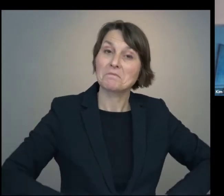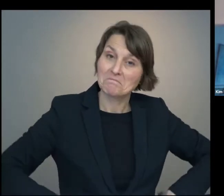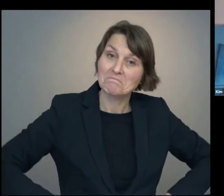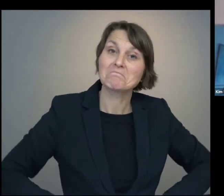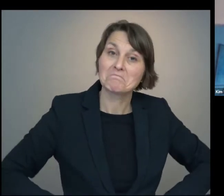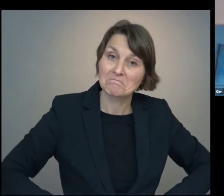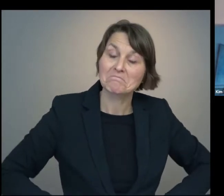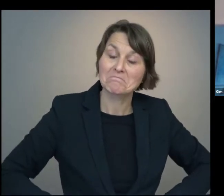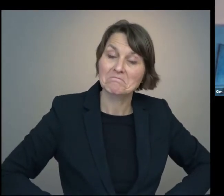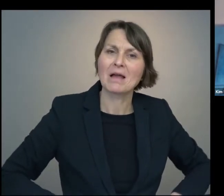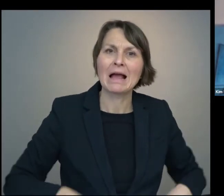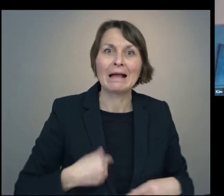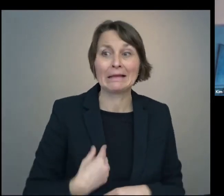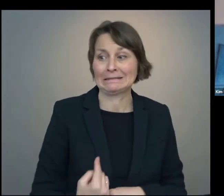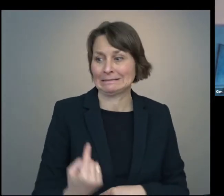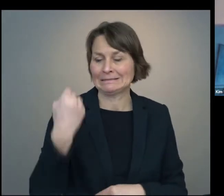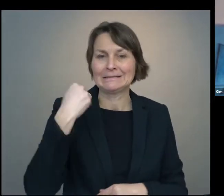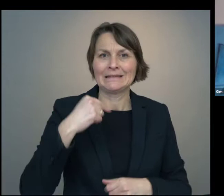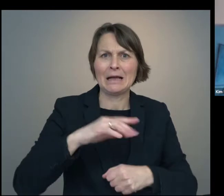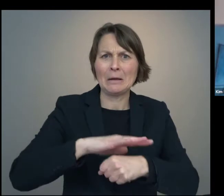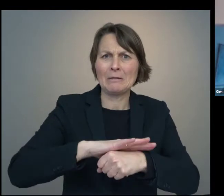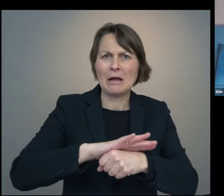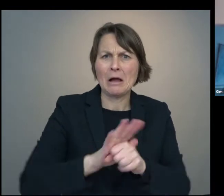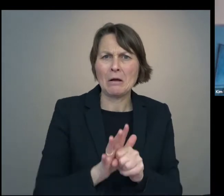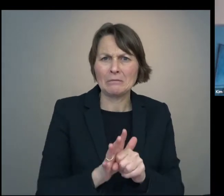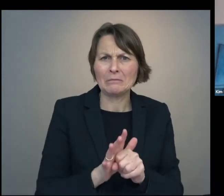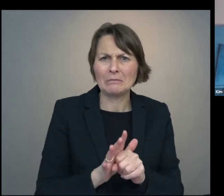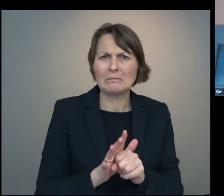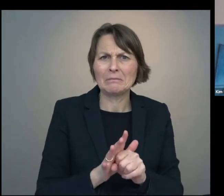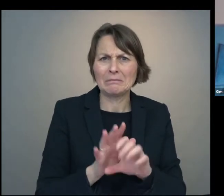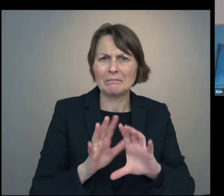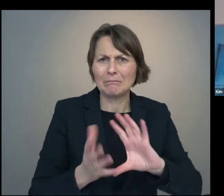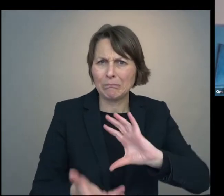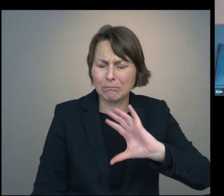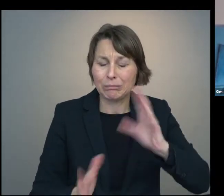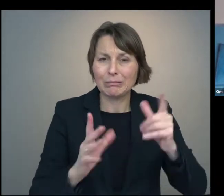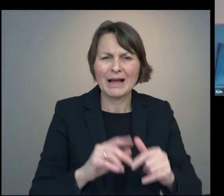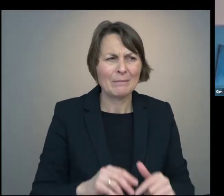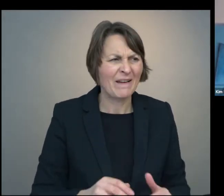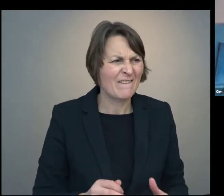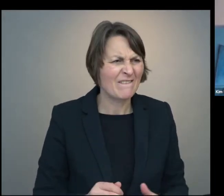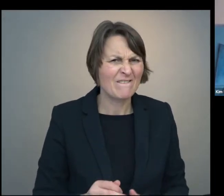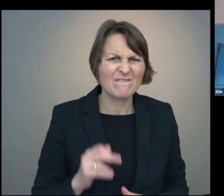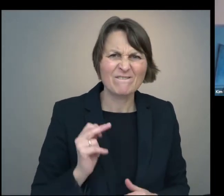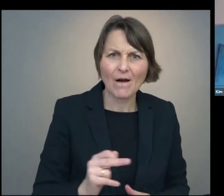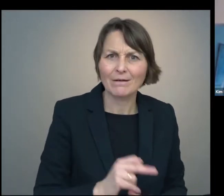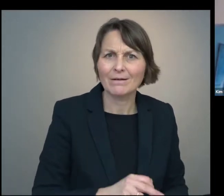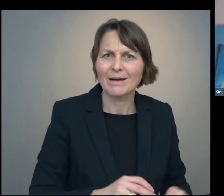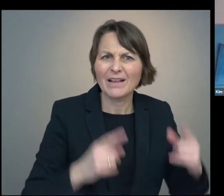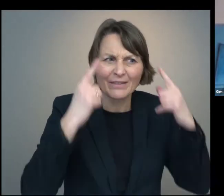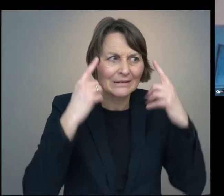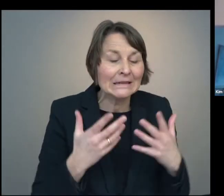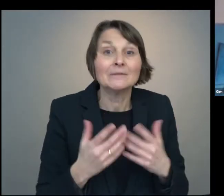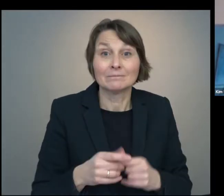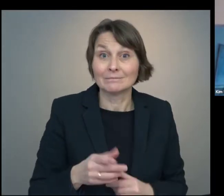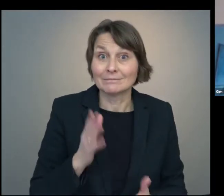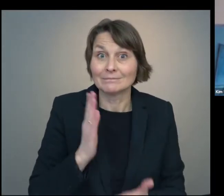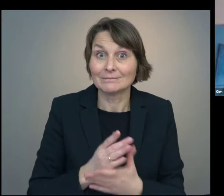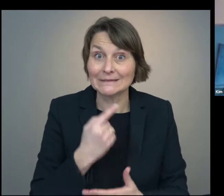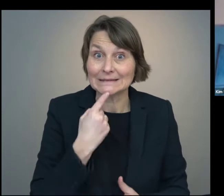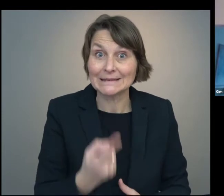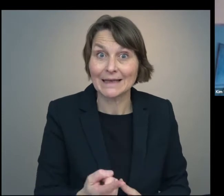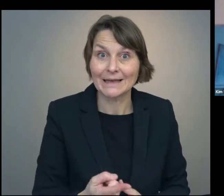I thought when COVID hit that we have, that was actually what I said, we have